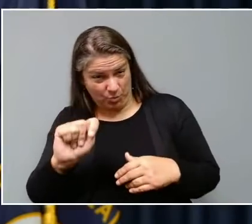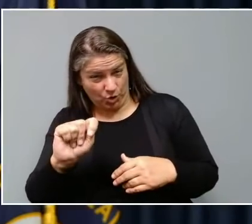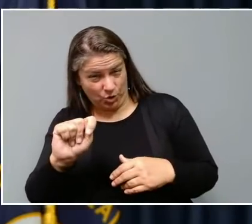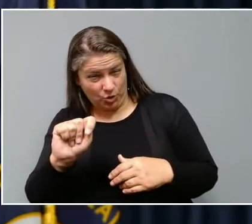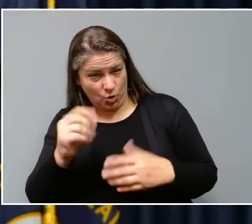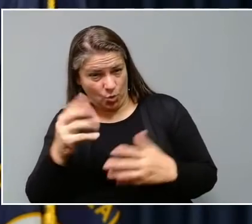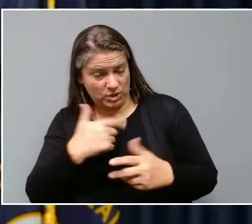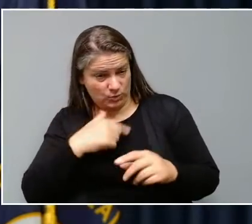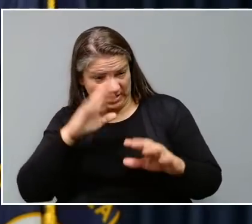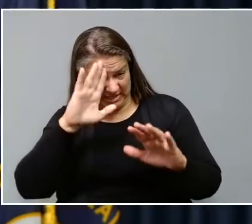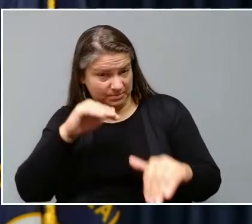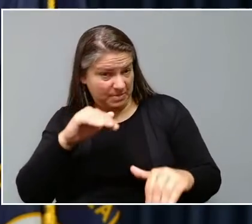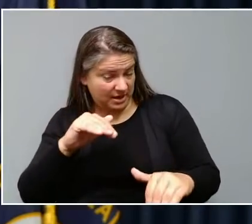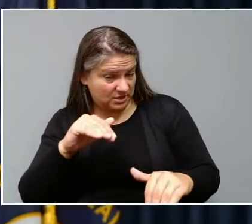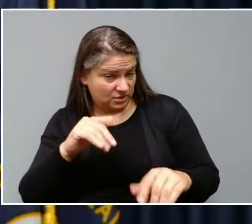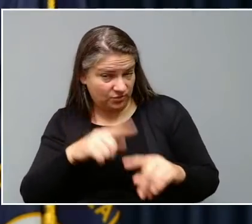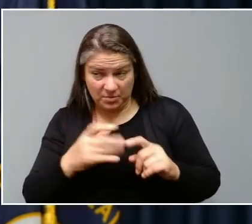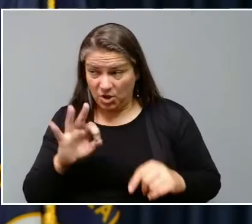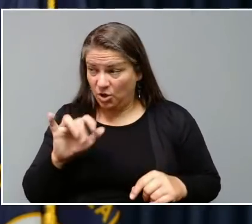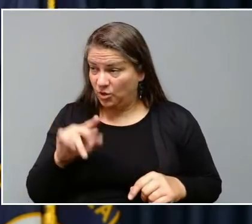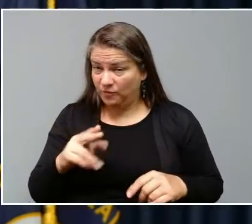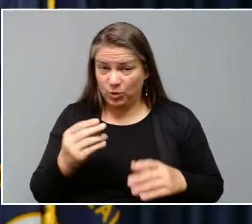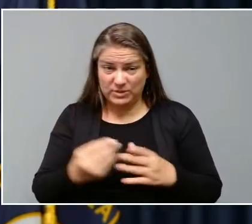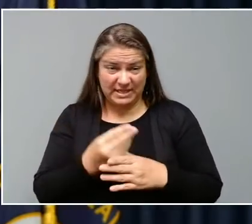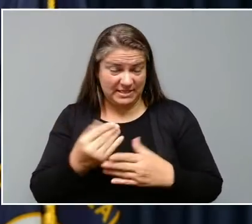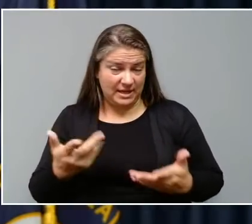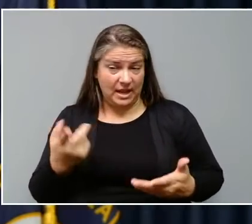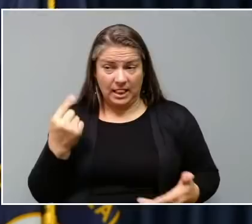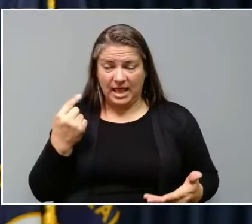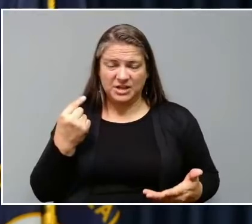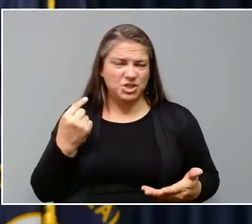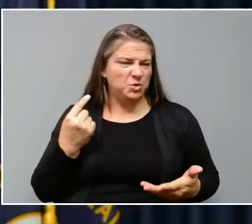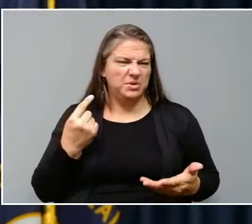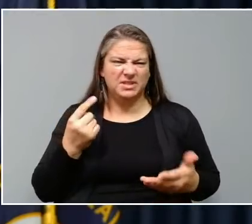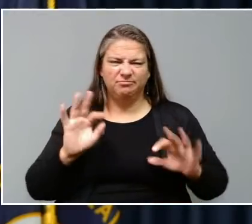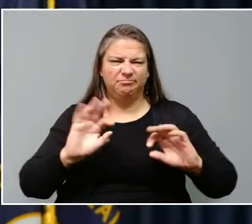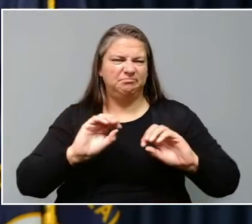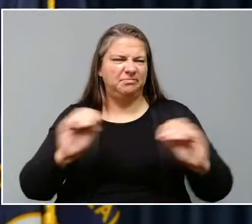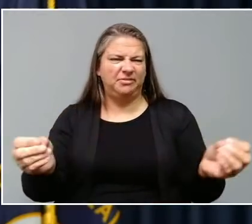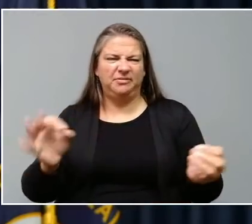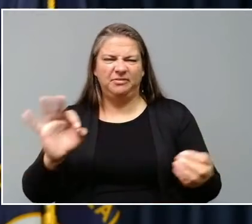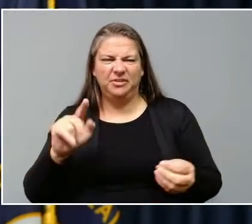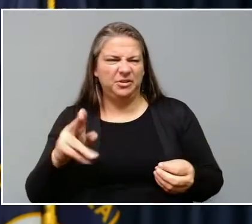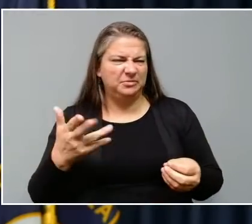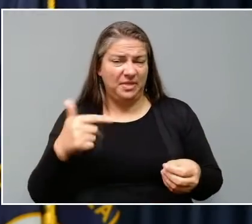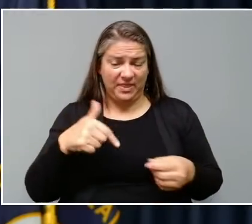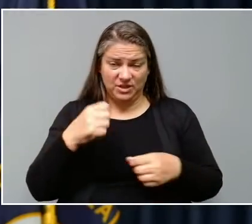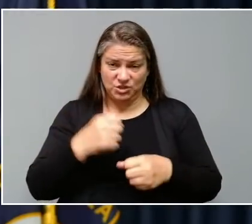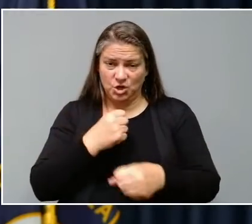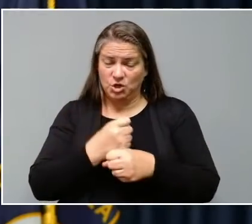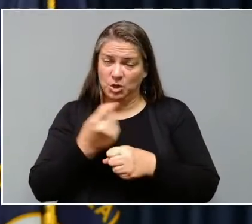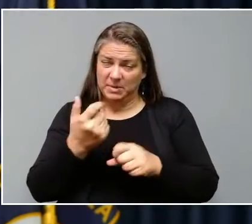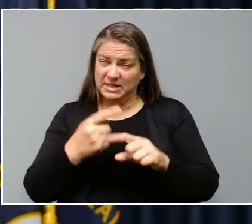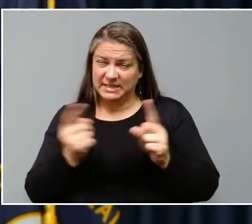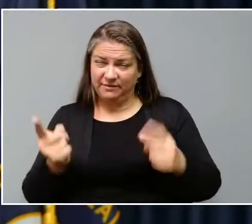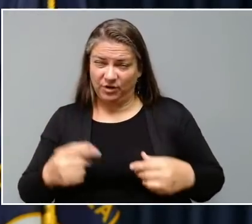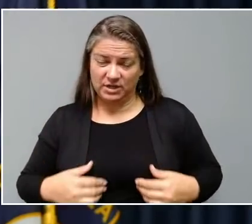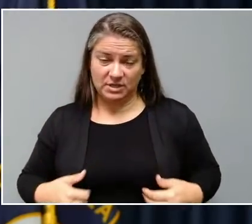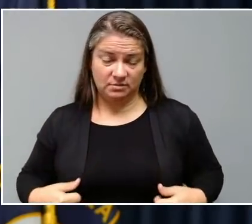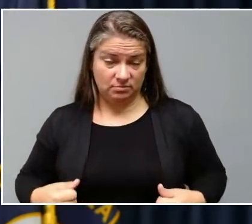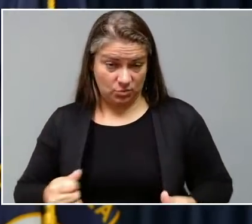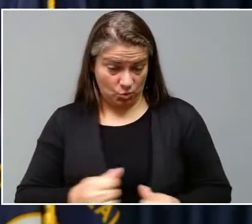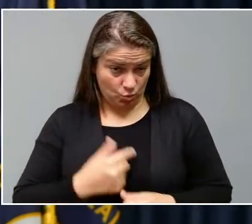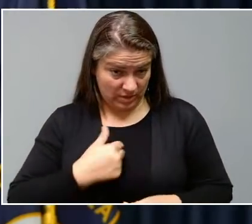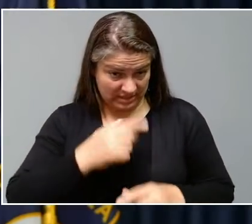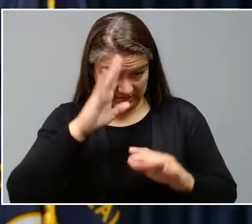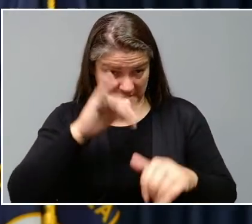expecting from flu season? I know last year it was pretty much non-existent, and this year things are a little bit different. Are we expecting a